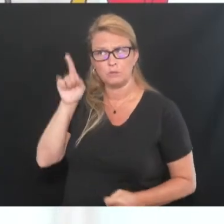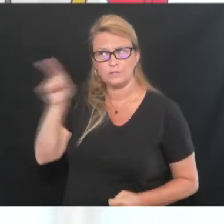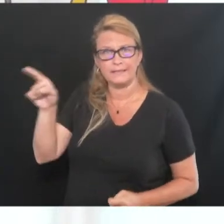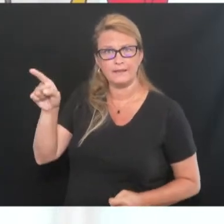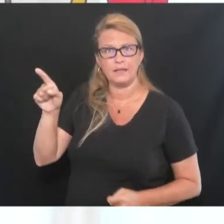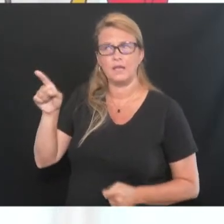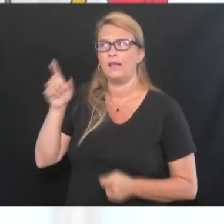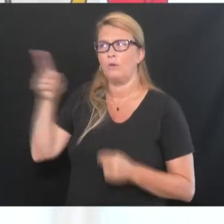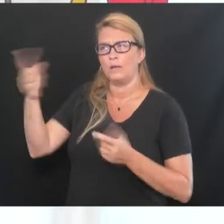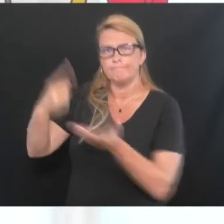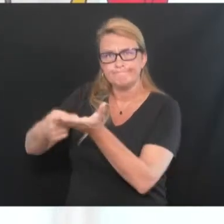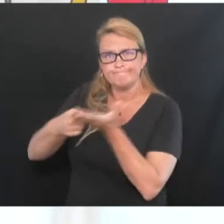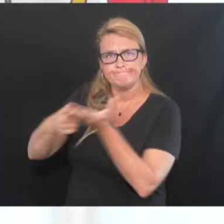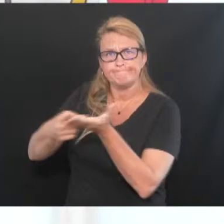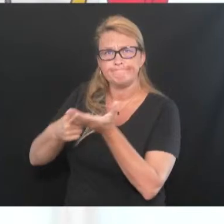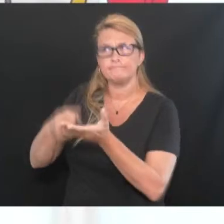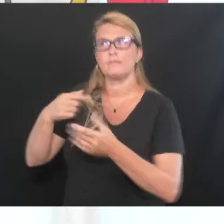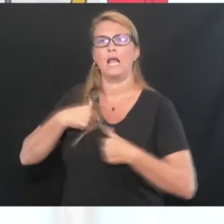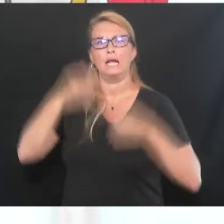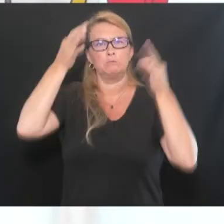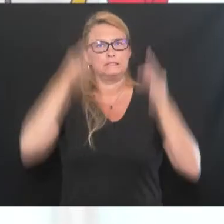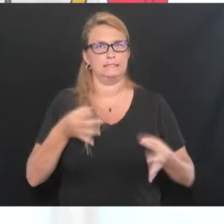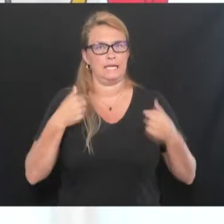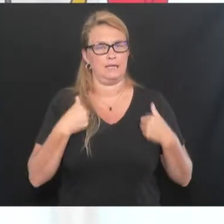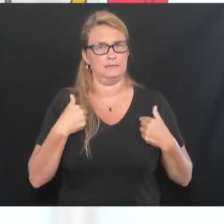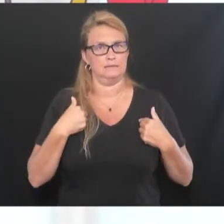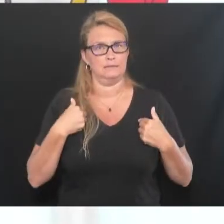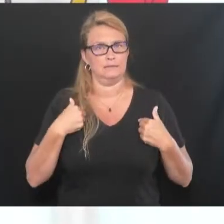very best decisions that I can possibly make.